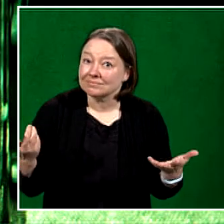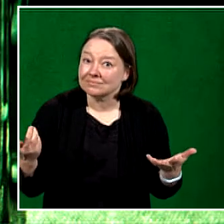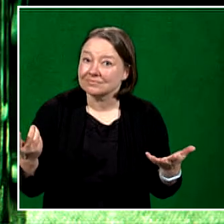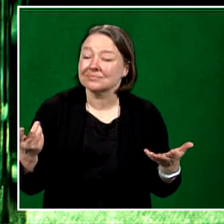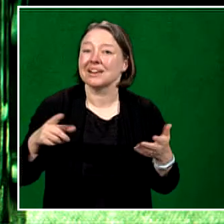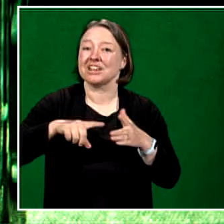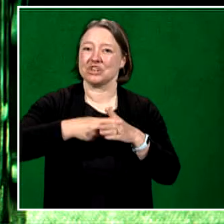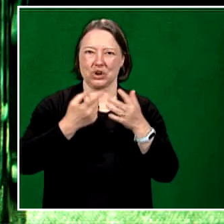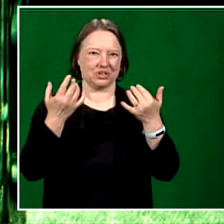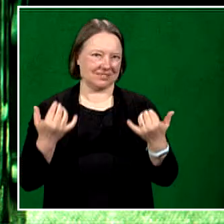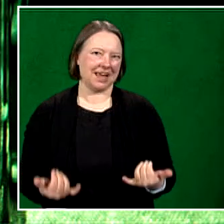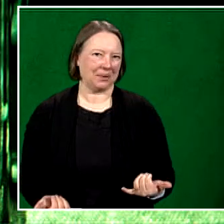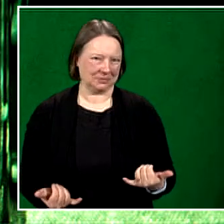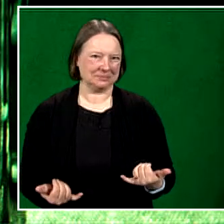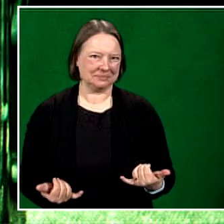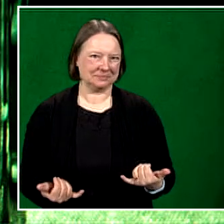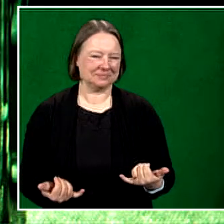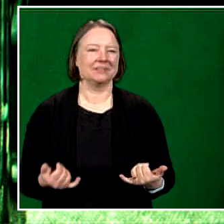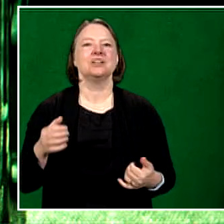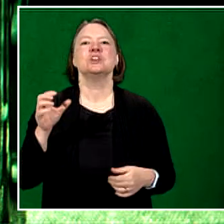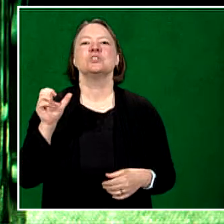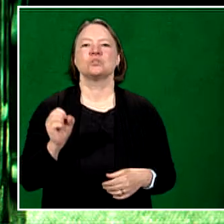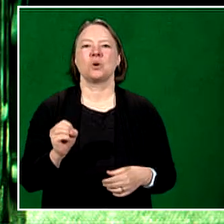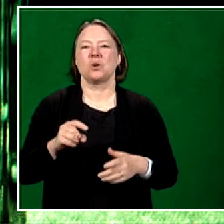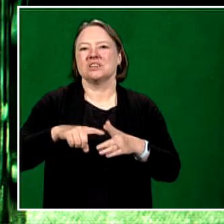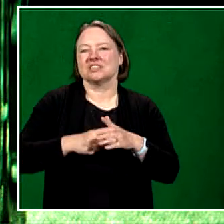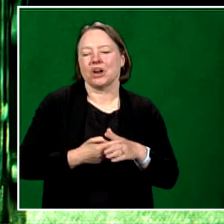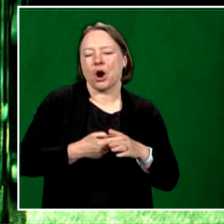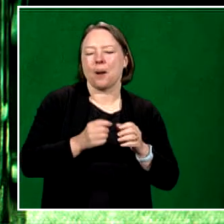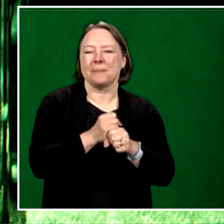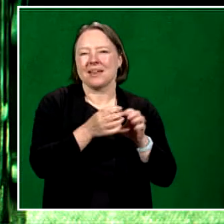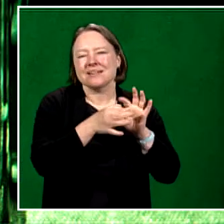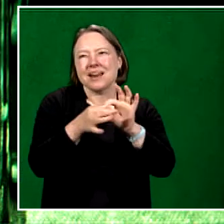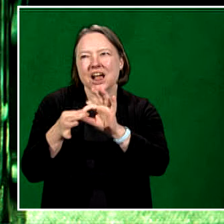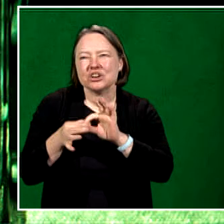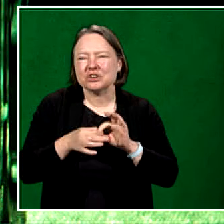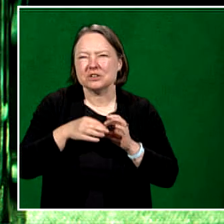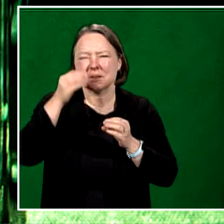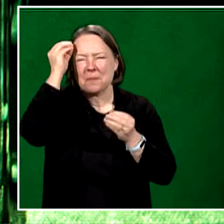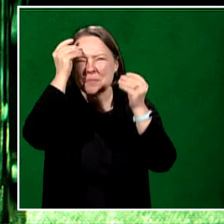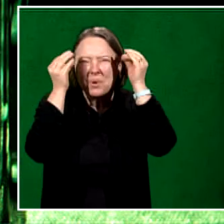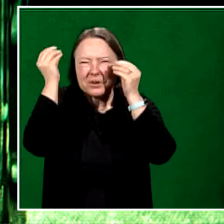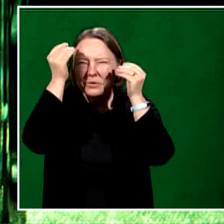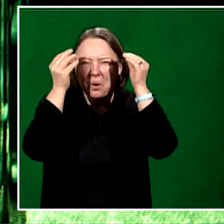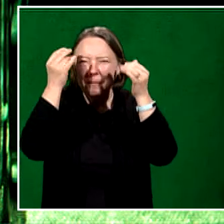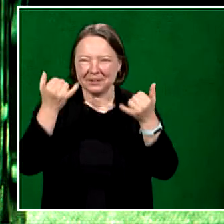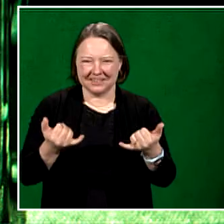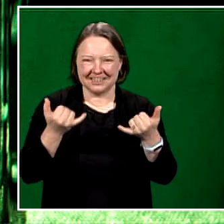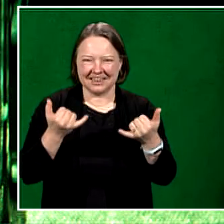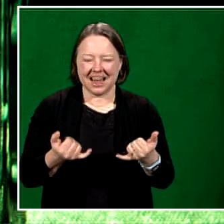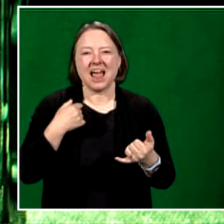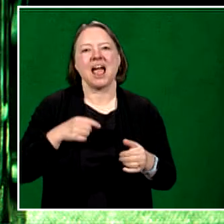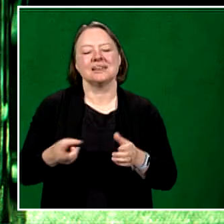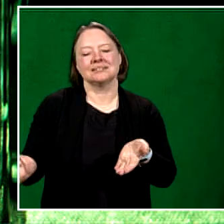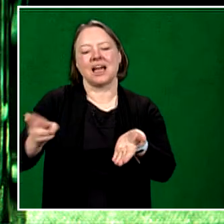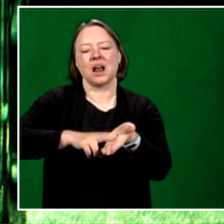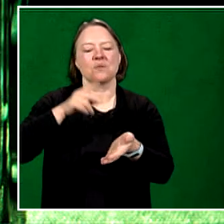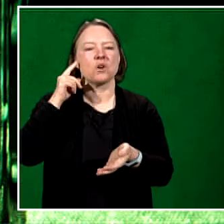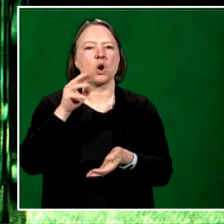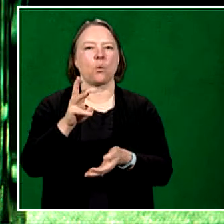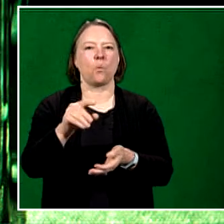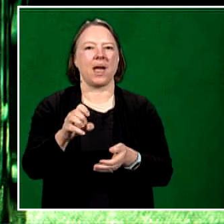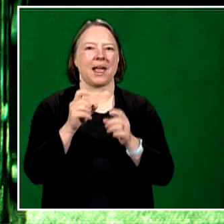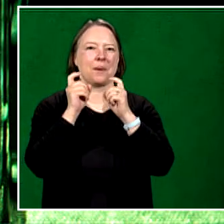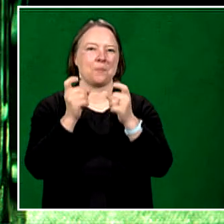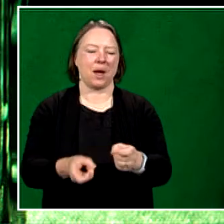it starts right now. So start connecting and brainstorming today, and sign up for Wege Prize mailing list